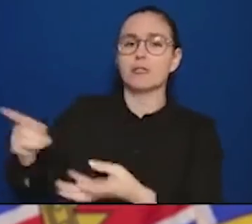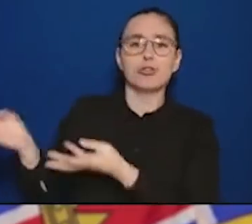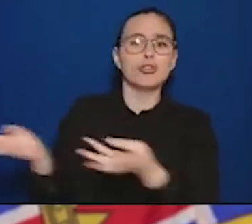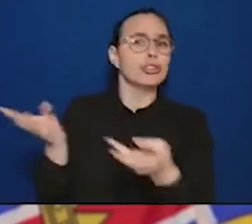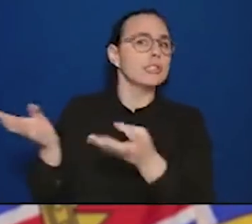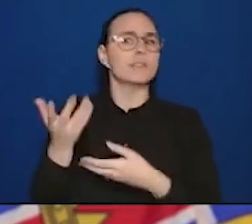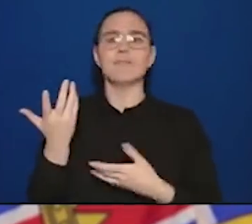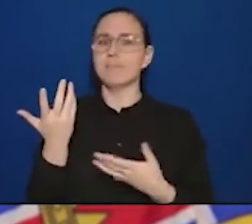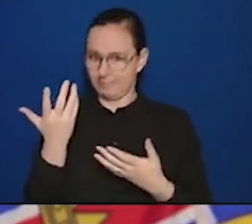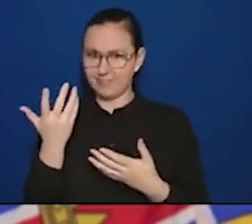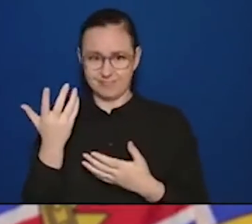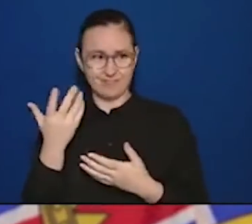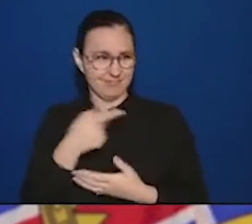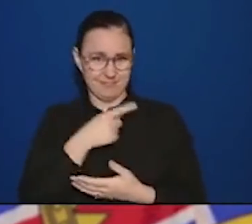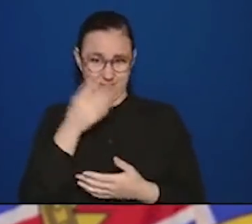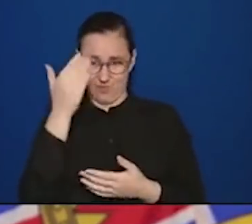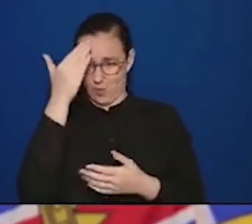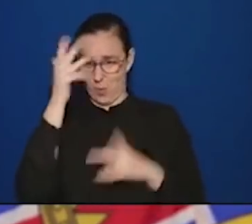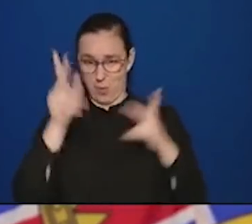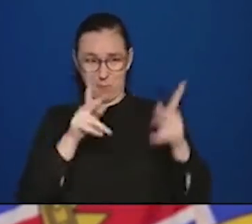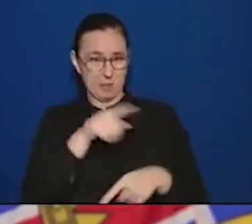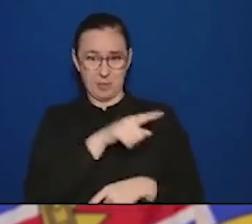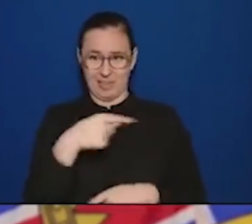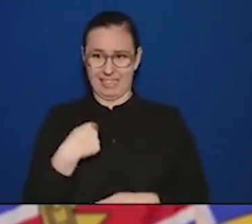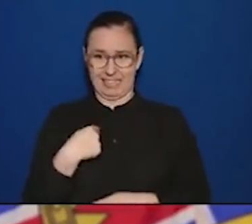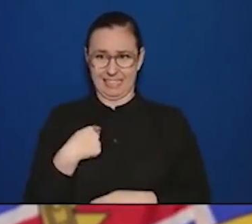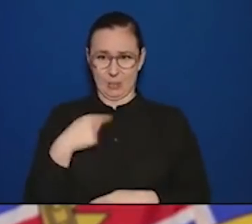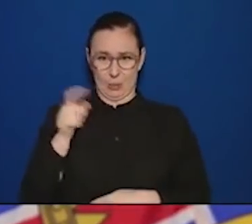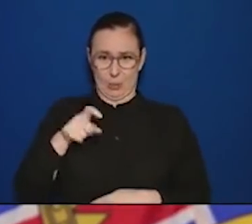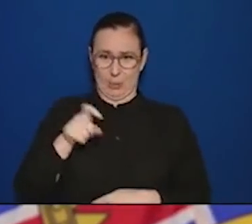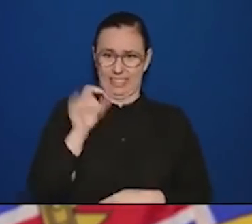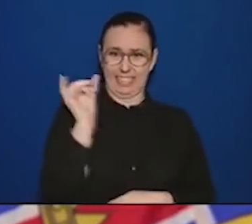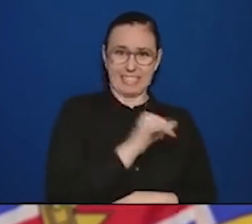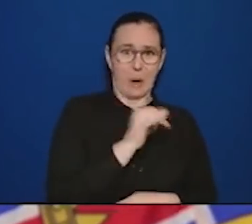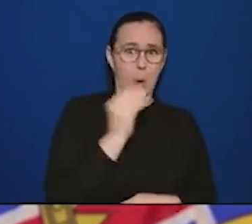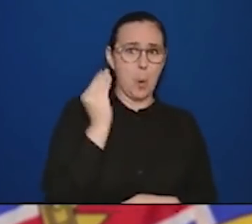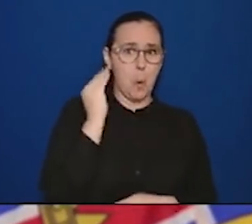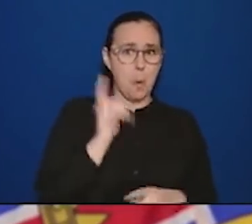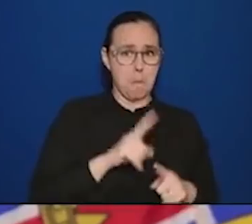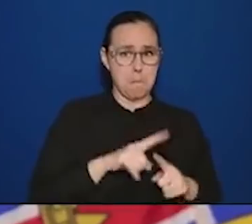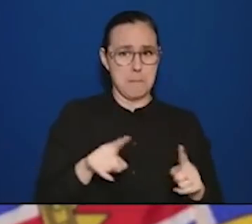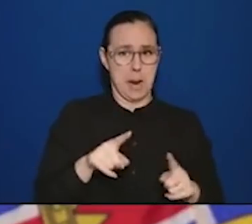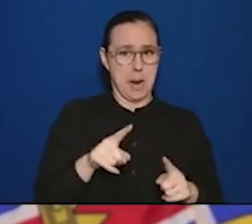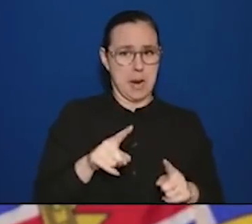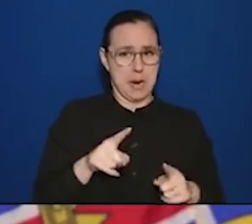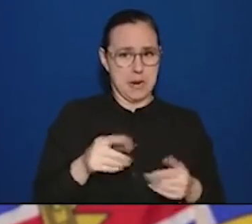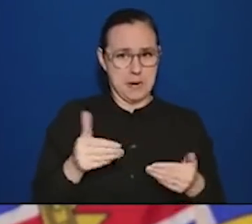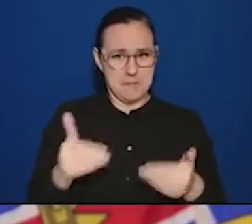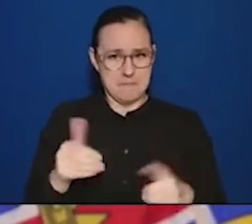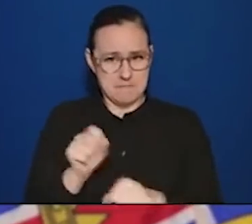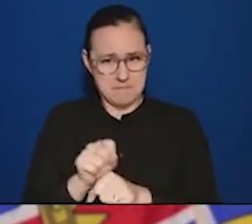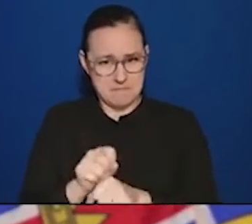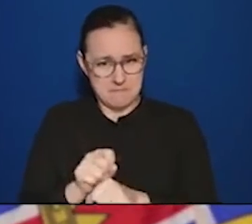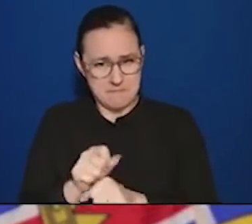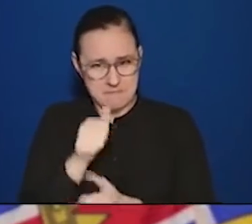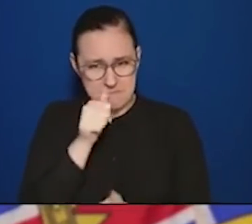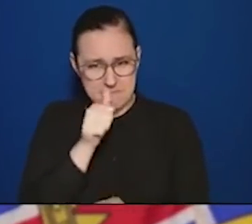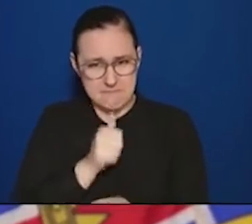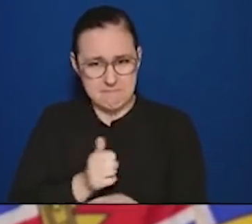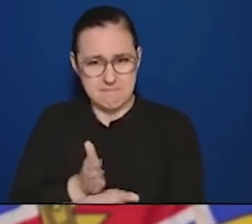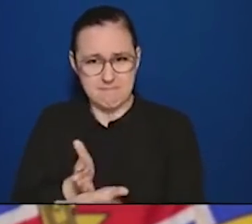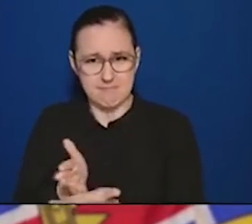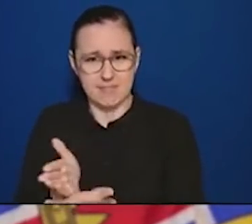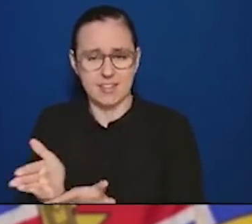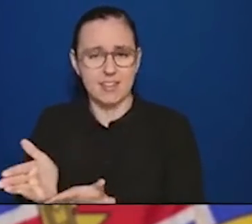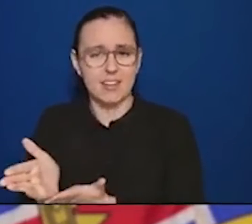the public health advice, what we are asking them to do during this time of the pandemic, following that advice and staying